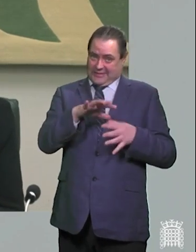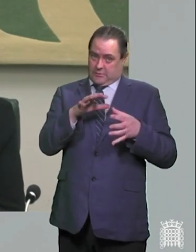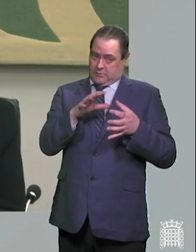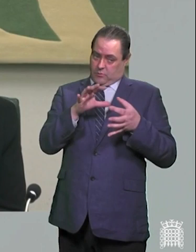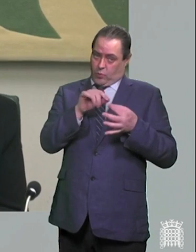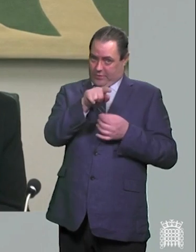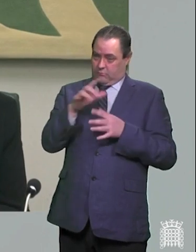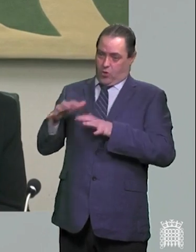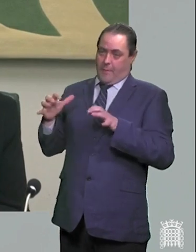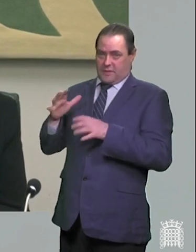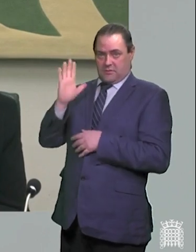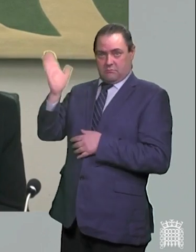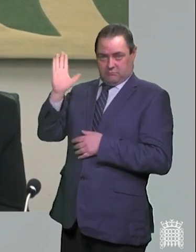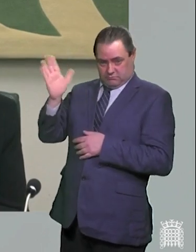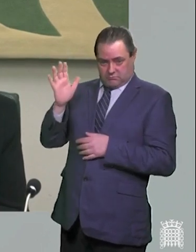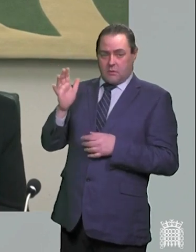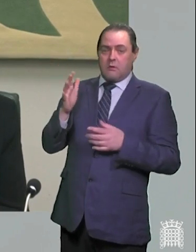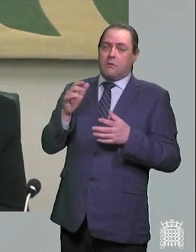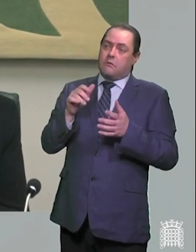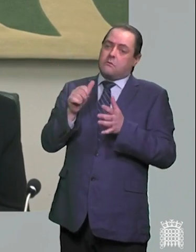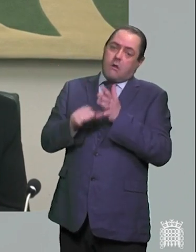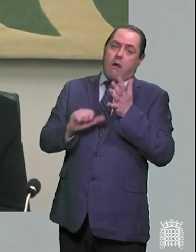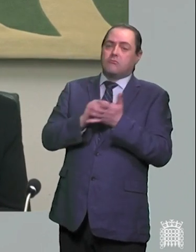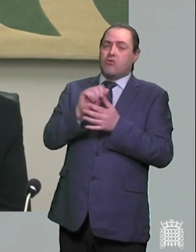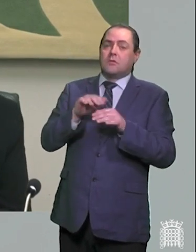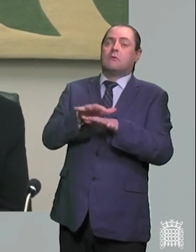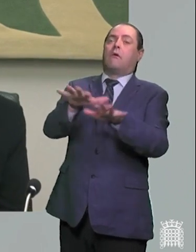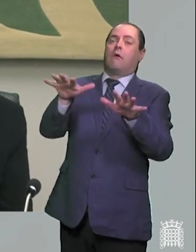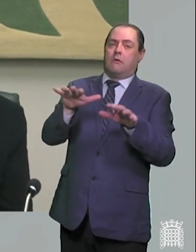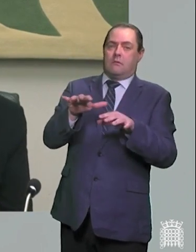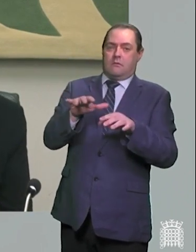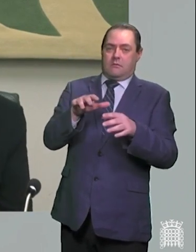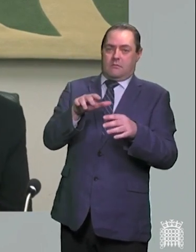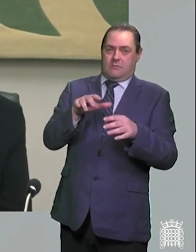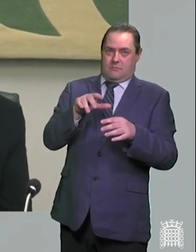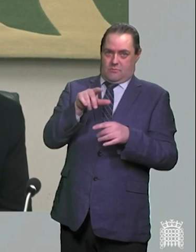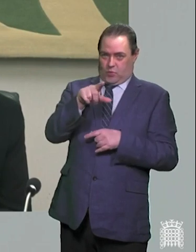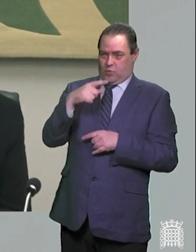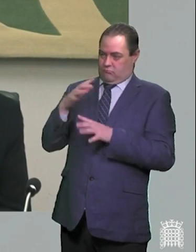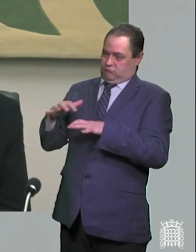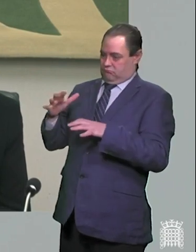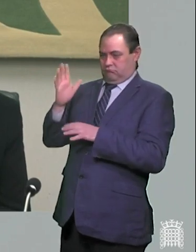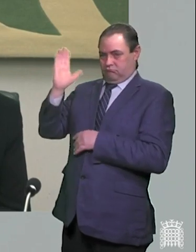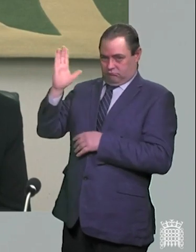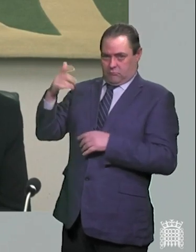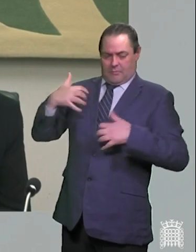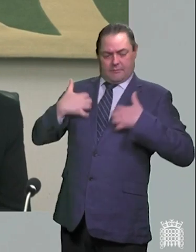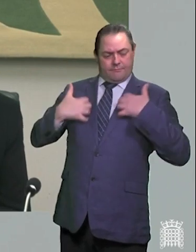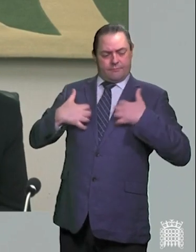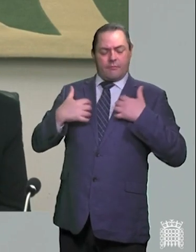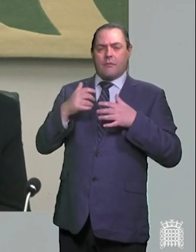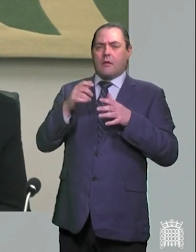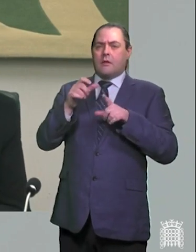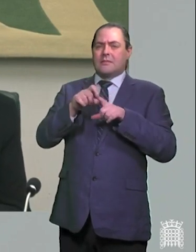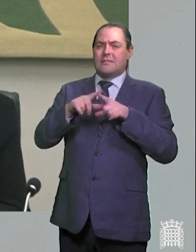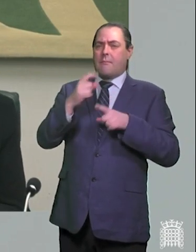after media reports of these gatherings began emerging. We'll concentrate particularly on what you said to the House on the 1st of December